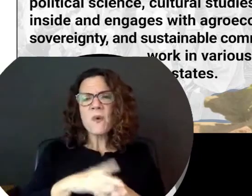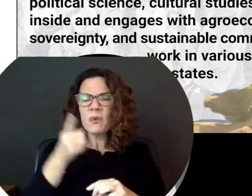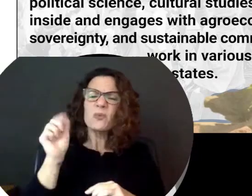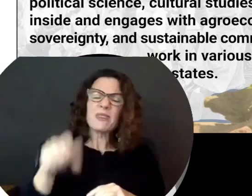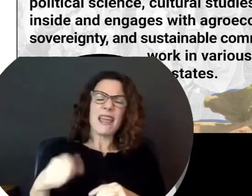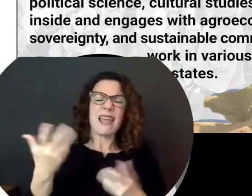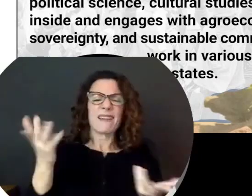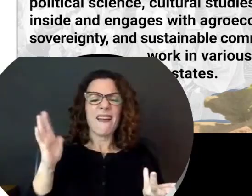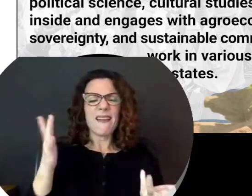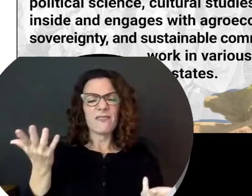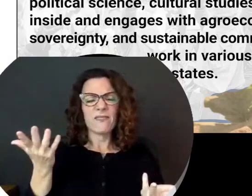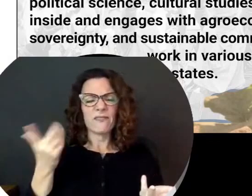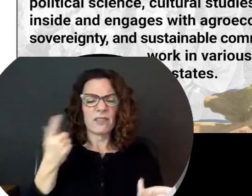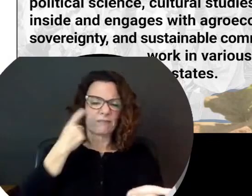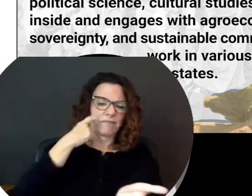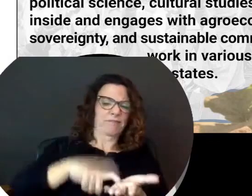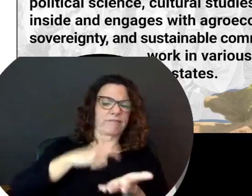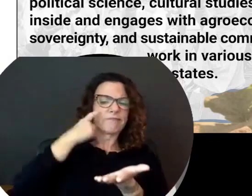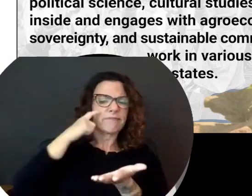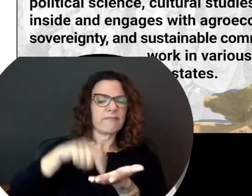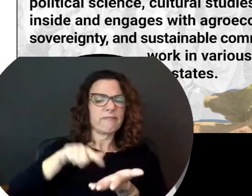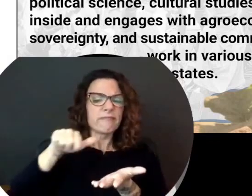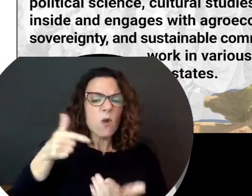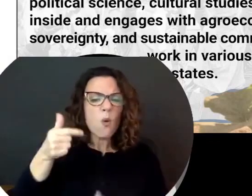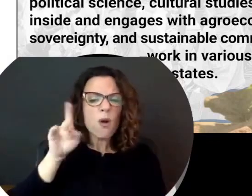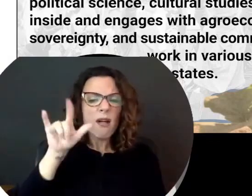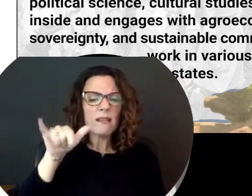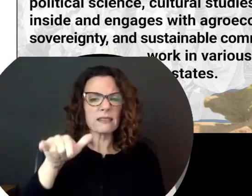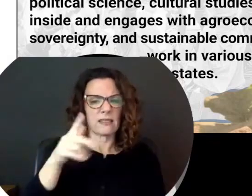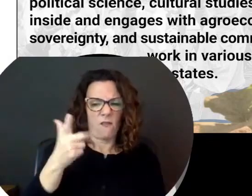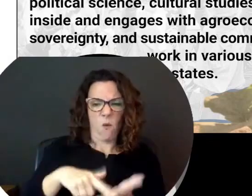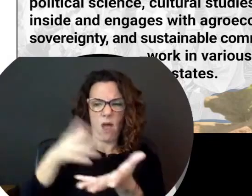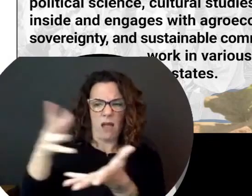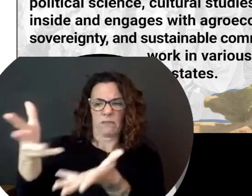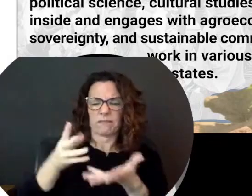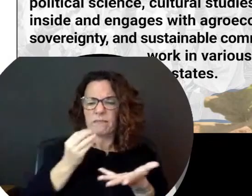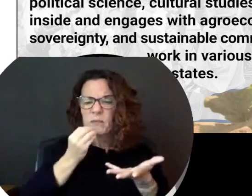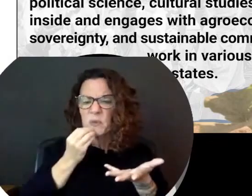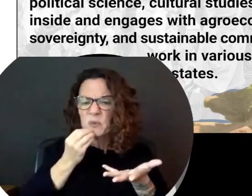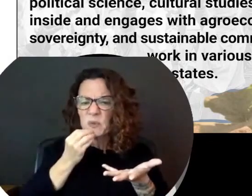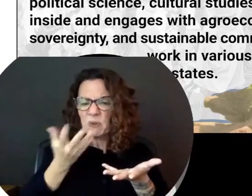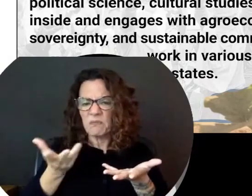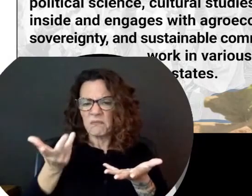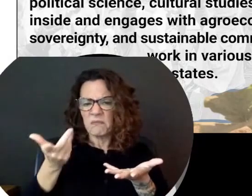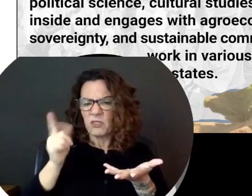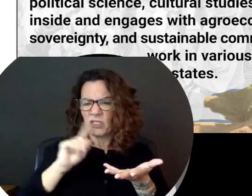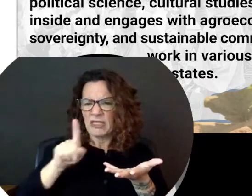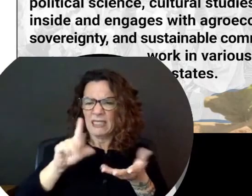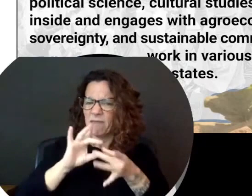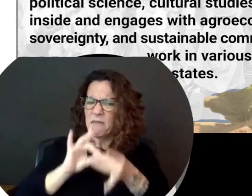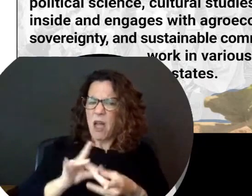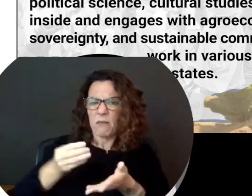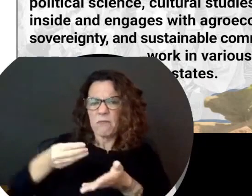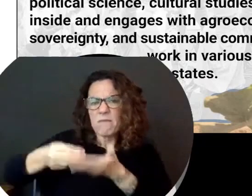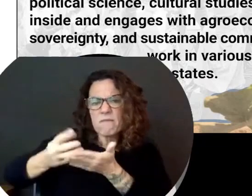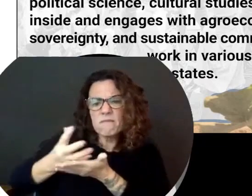was purely about capitalism. You know what I'm saying? And it's just, giving some kind of economic opportunity to